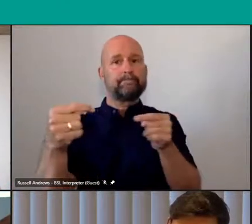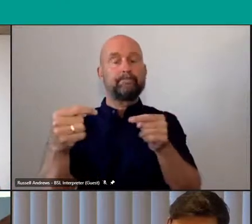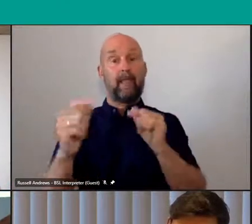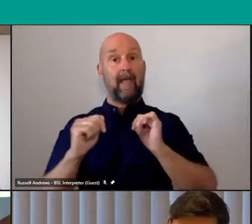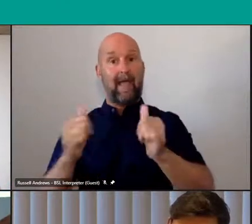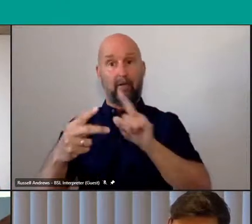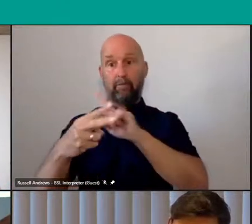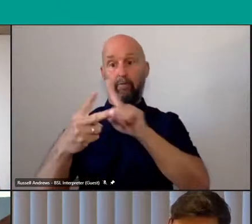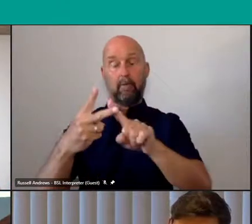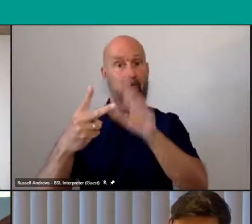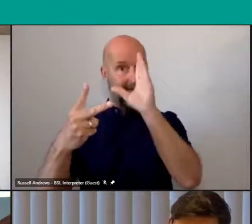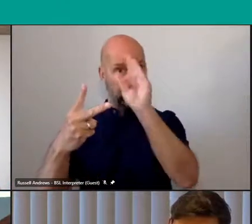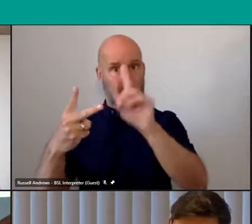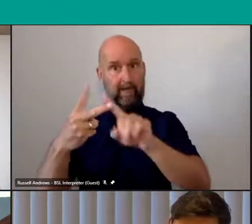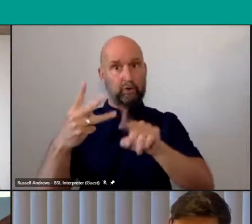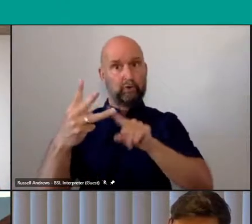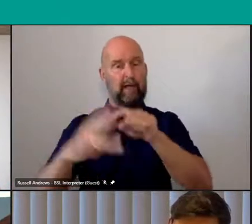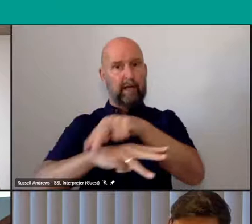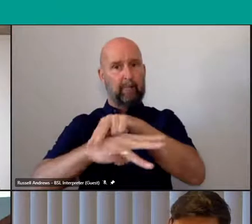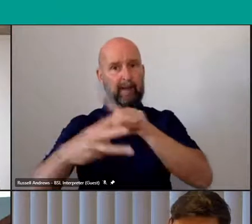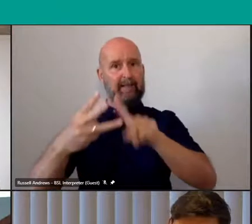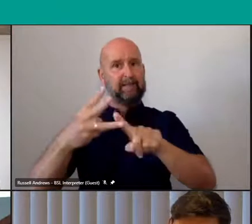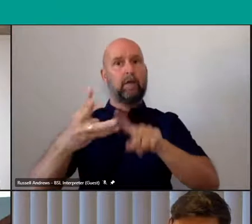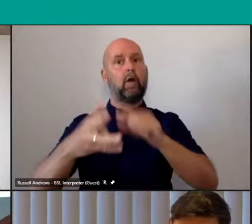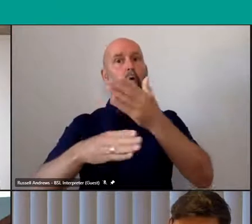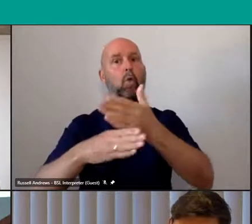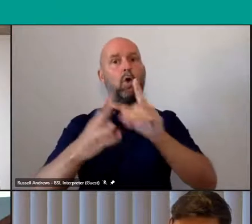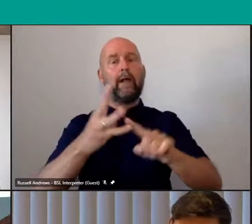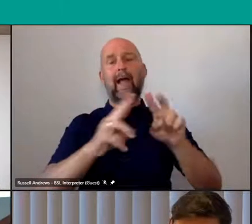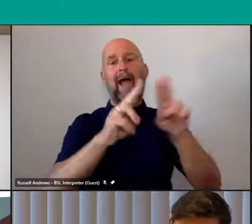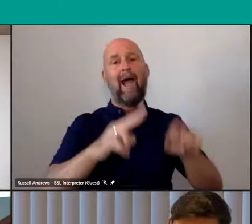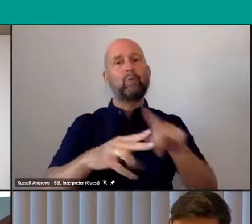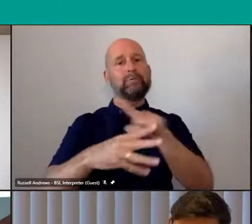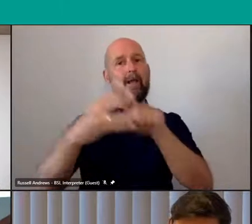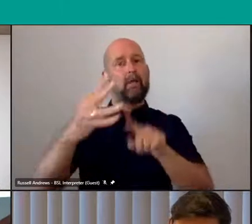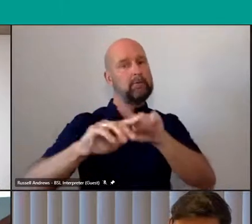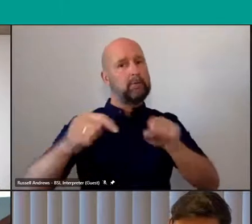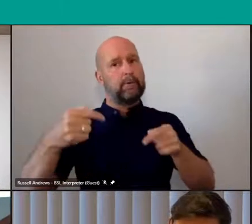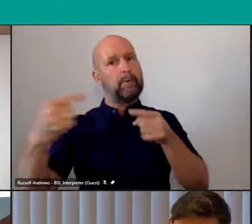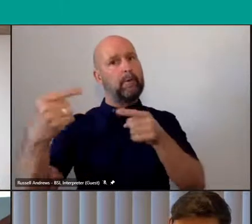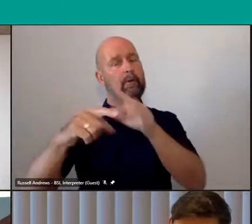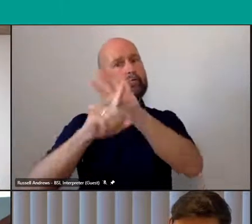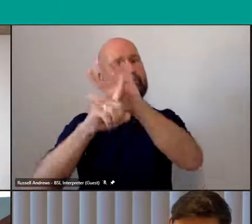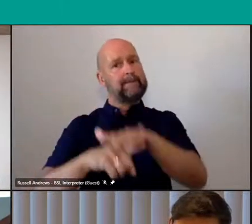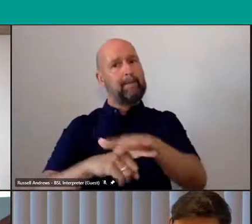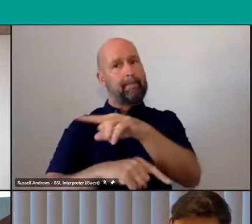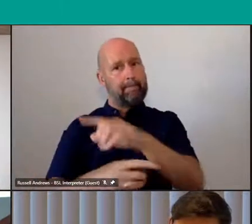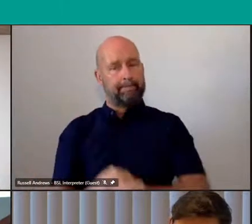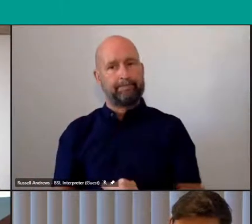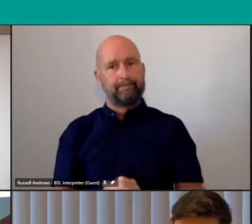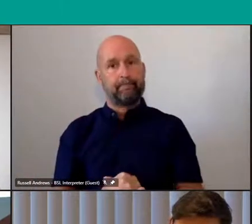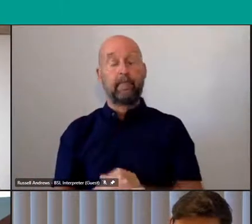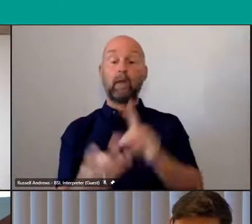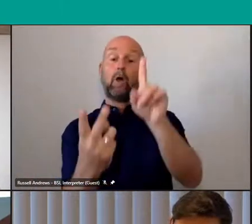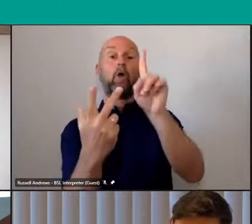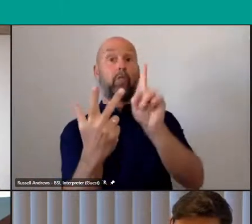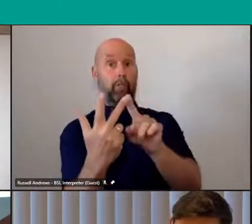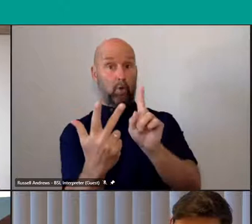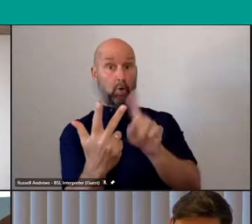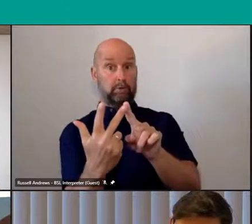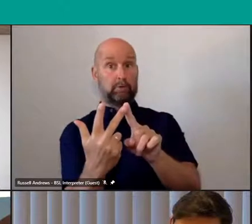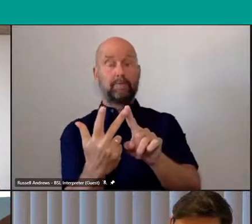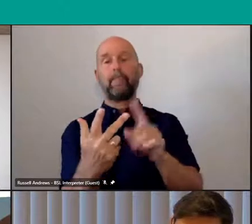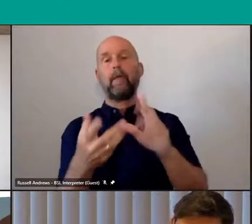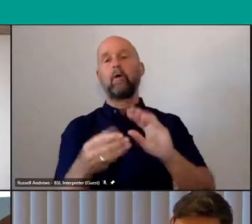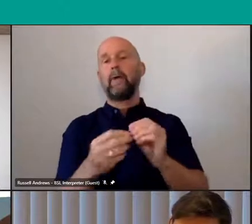in education, in policing, in work and housing. The third key area for us is creating good